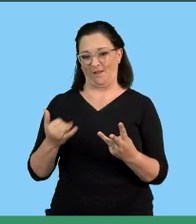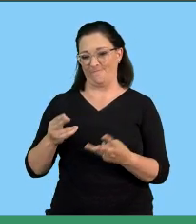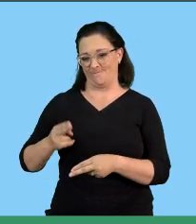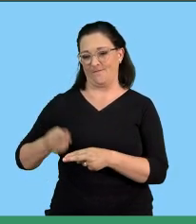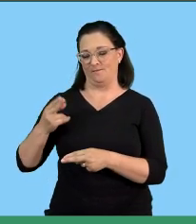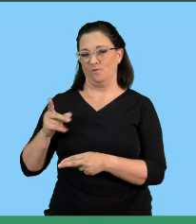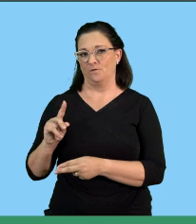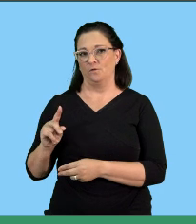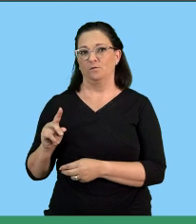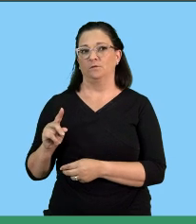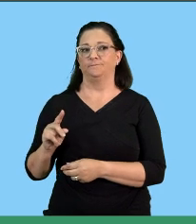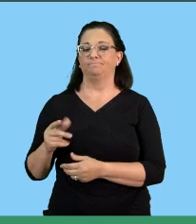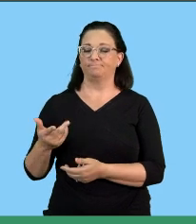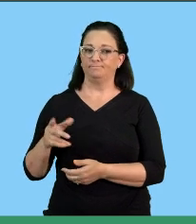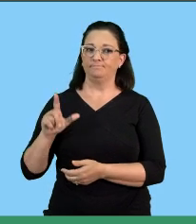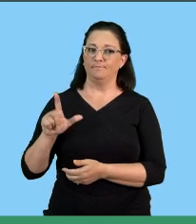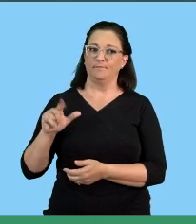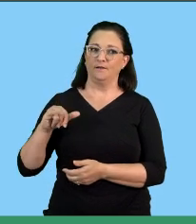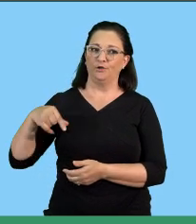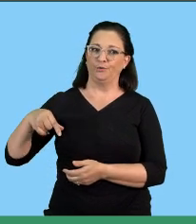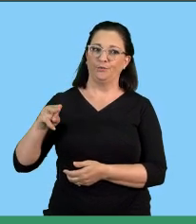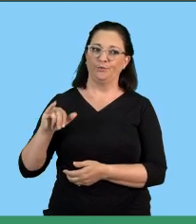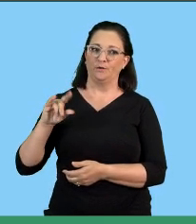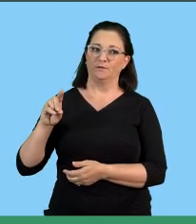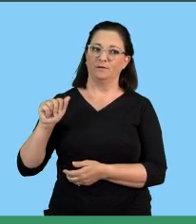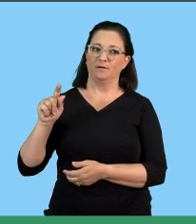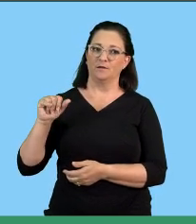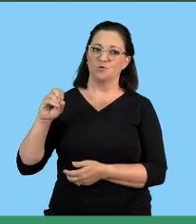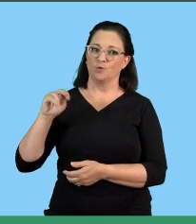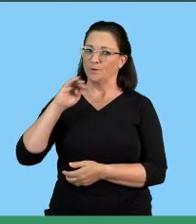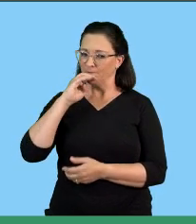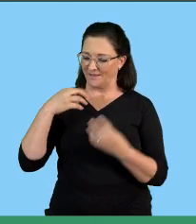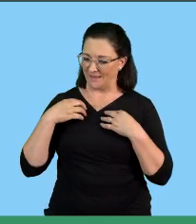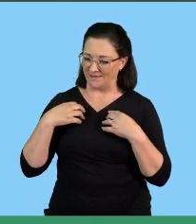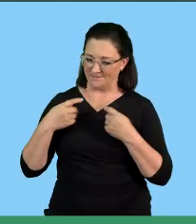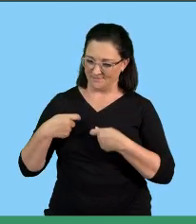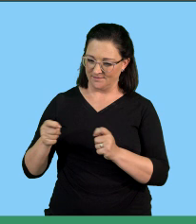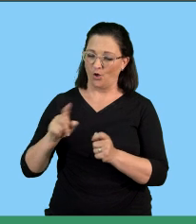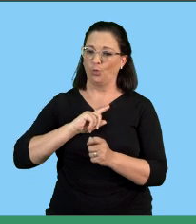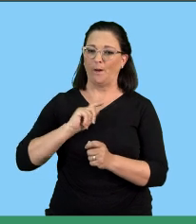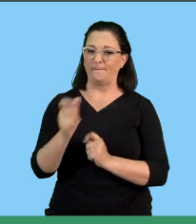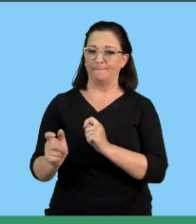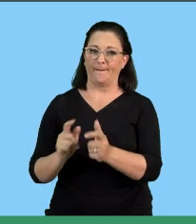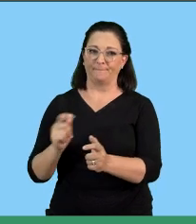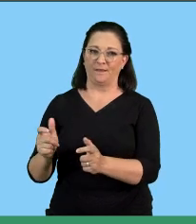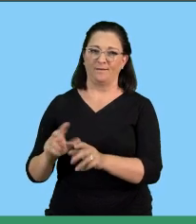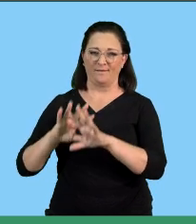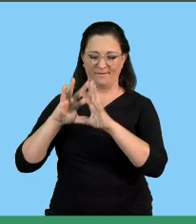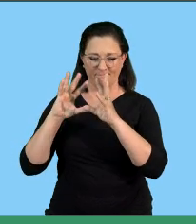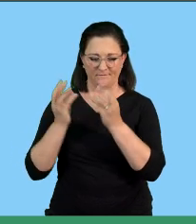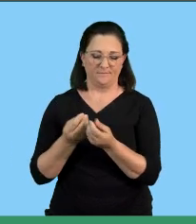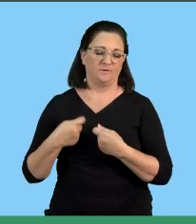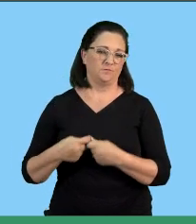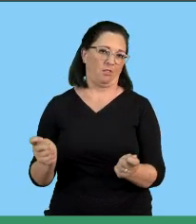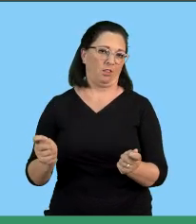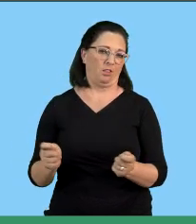It says here, MP finally decided to sell the assets to repay the creditors, meaning they've sold basically